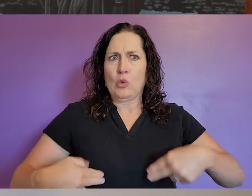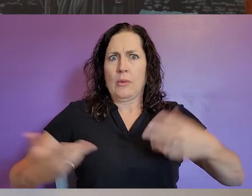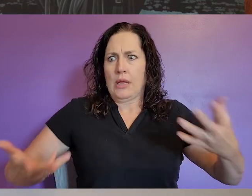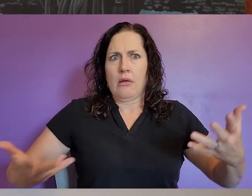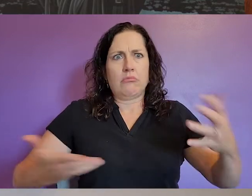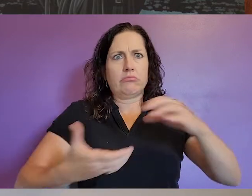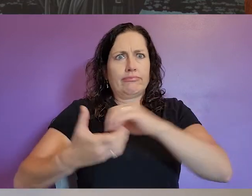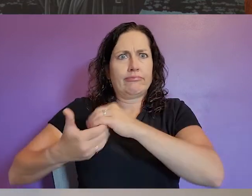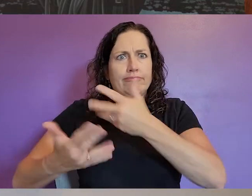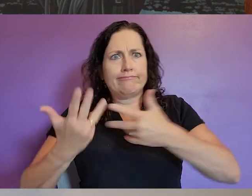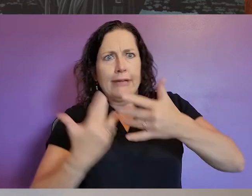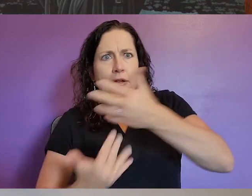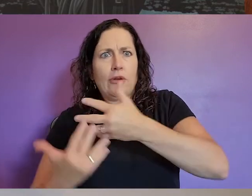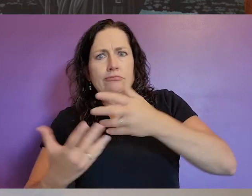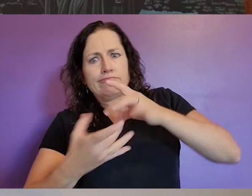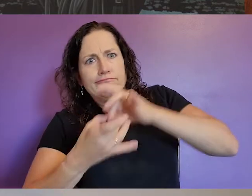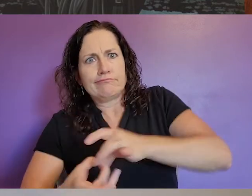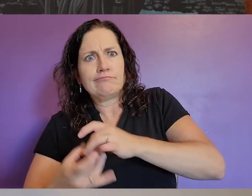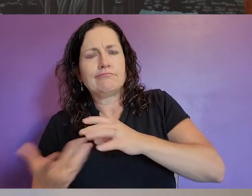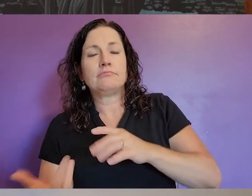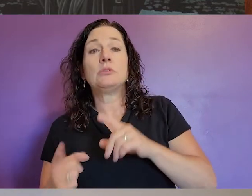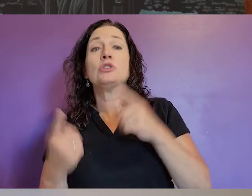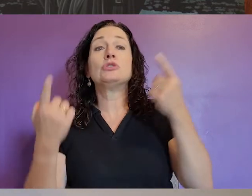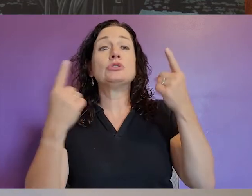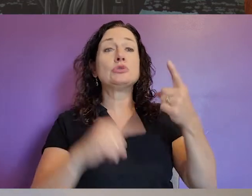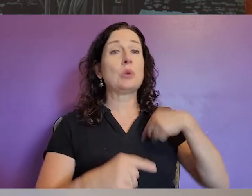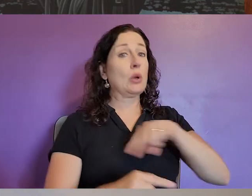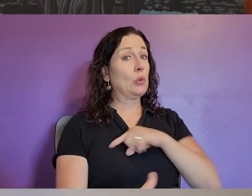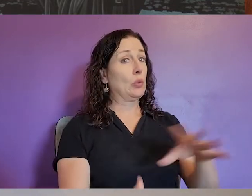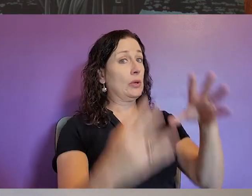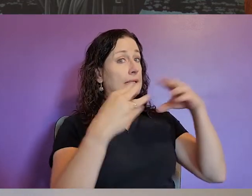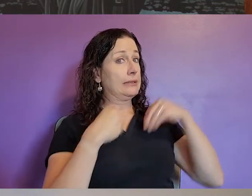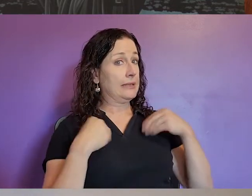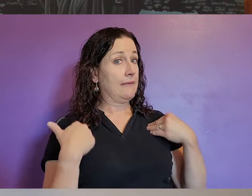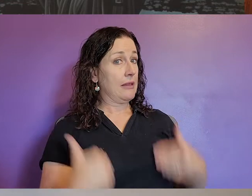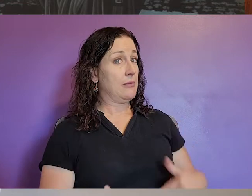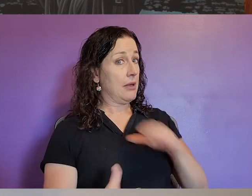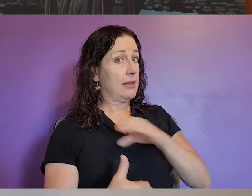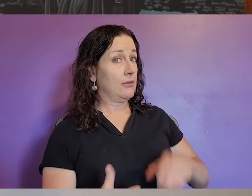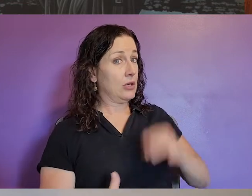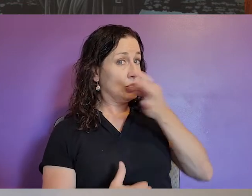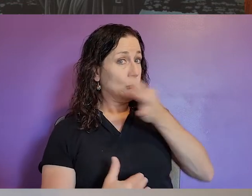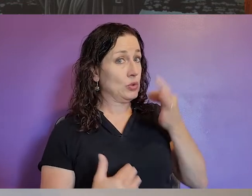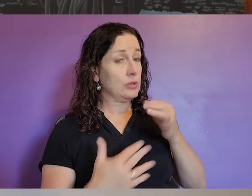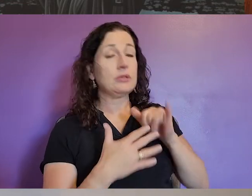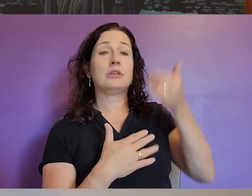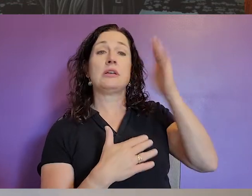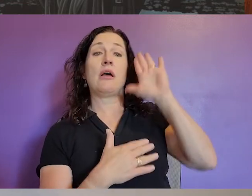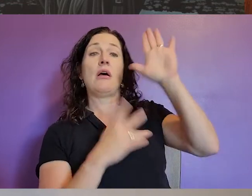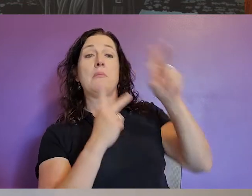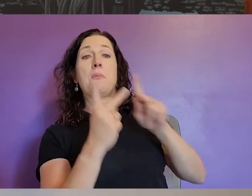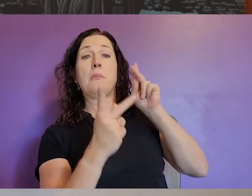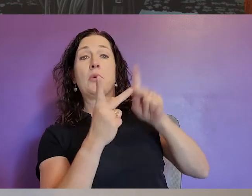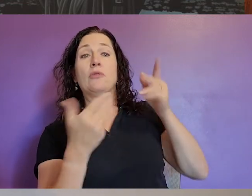So that the reception of the body of Christ is God's perfect way